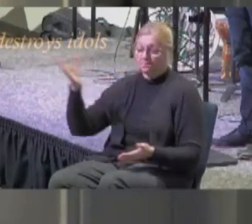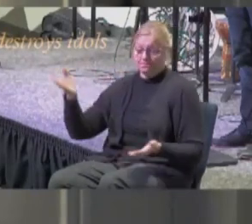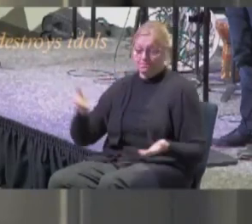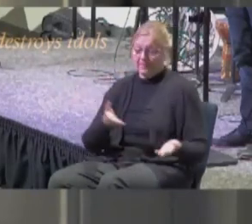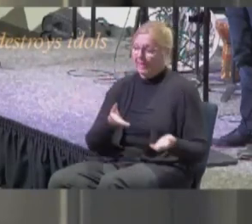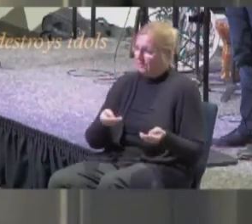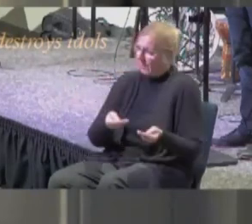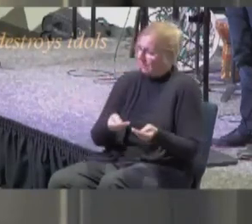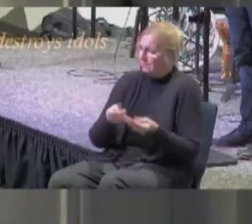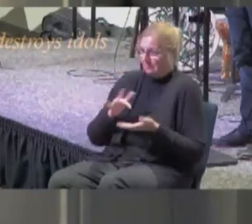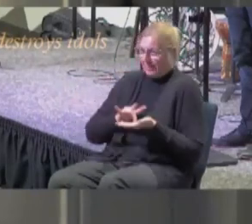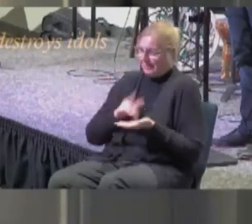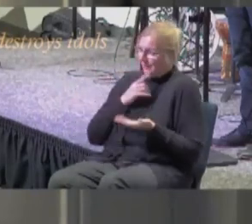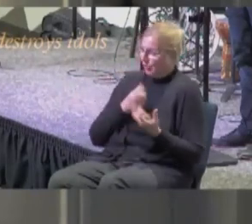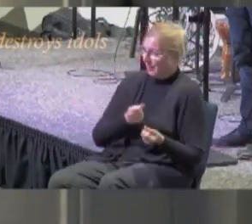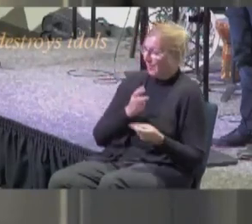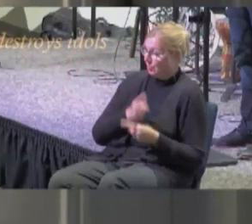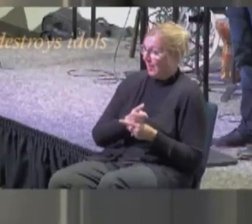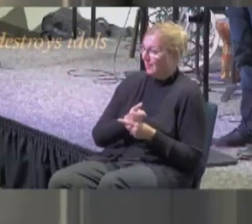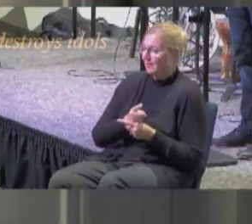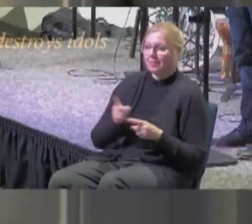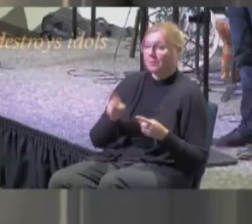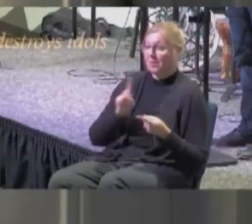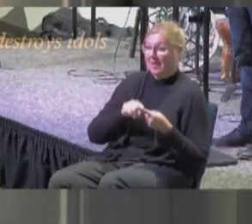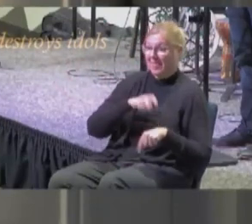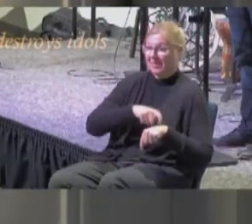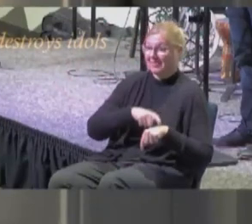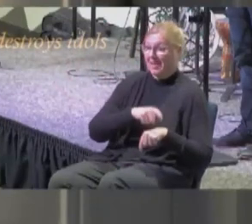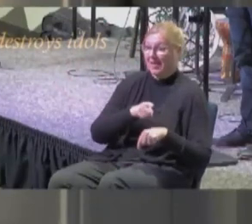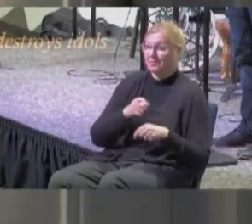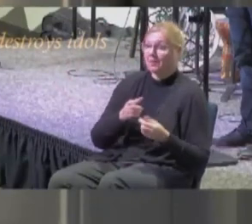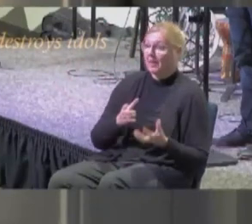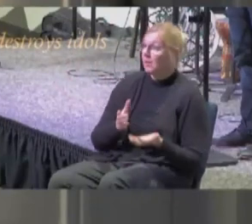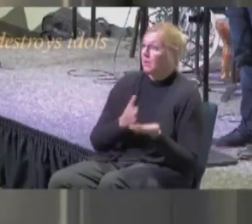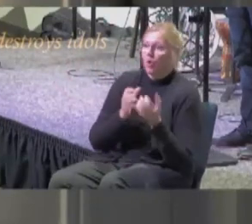healing. But by the time of Hezekiah, that too had become an idol.